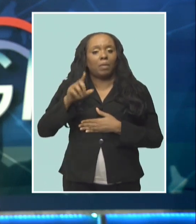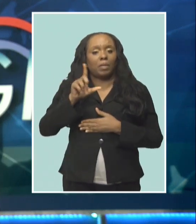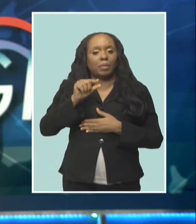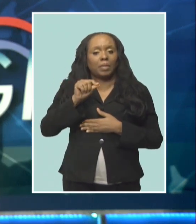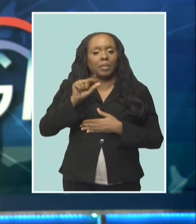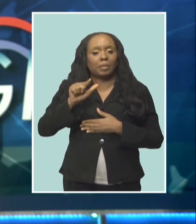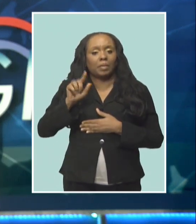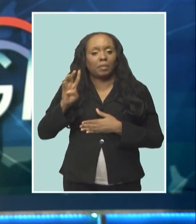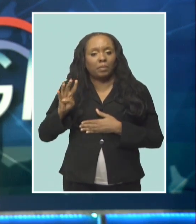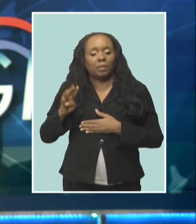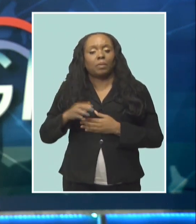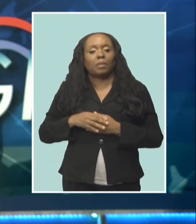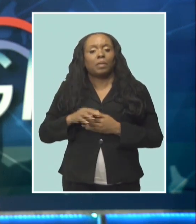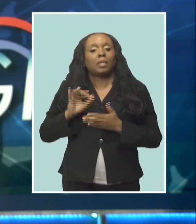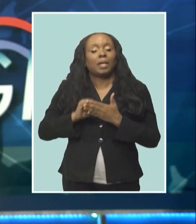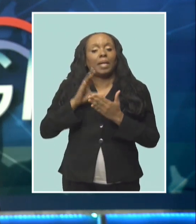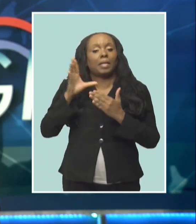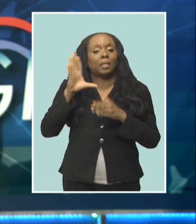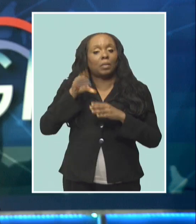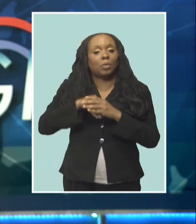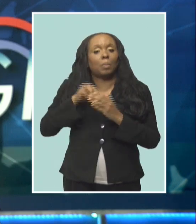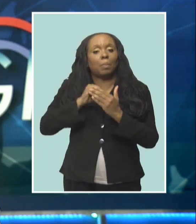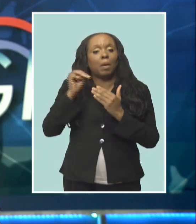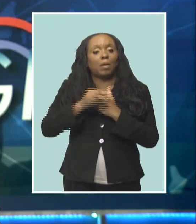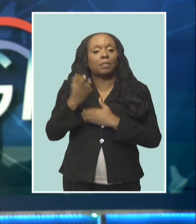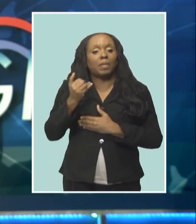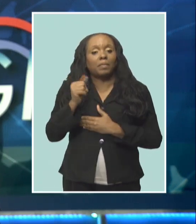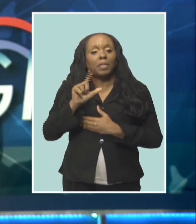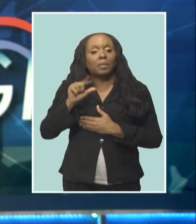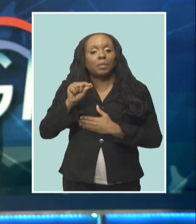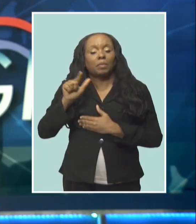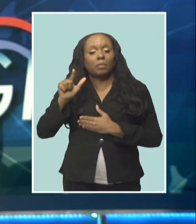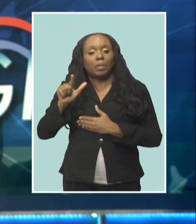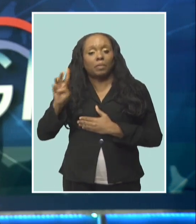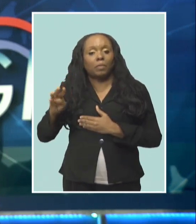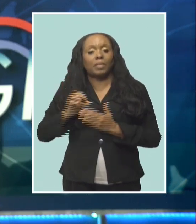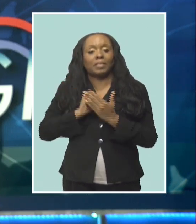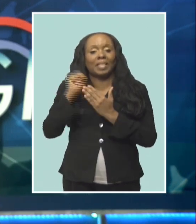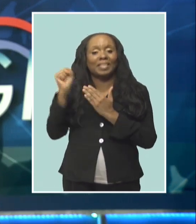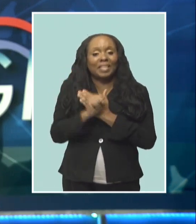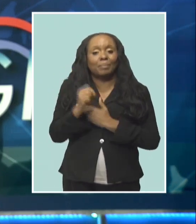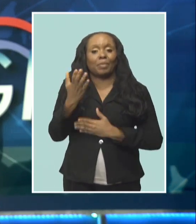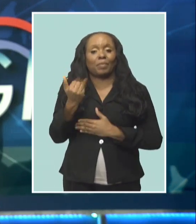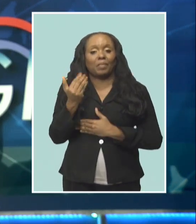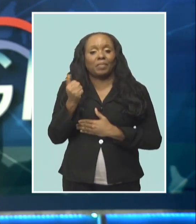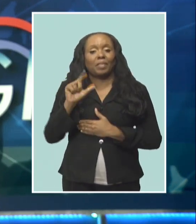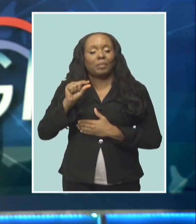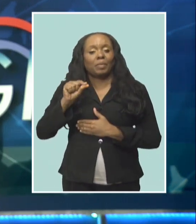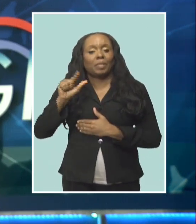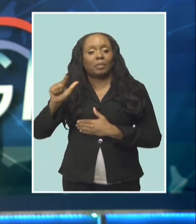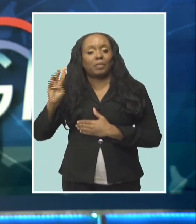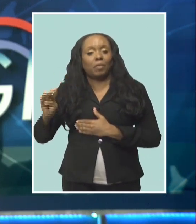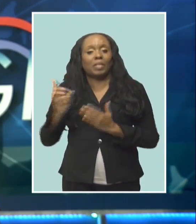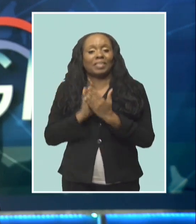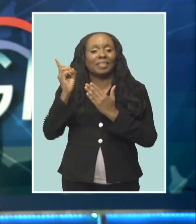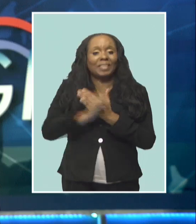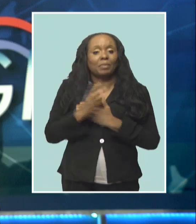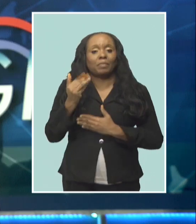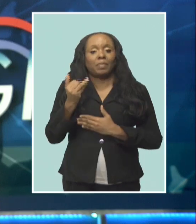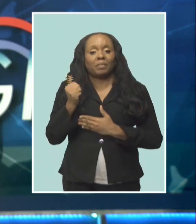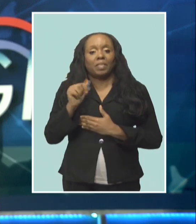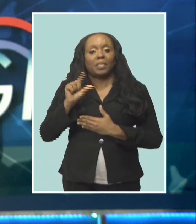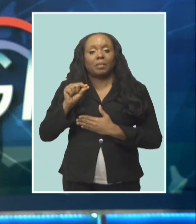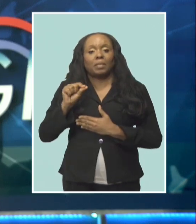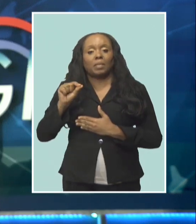March 15th, 2024, September 15th, 2024, December 15th, 2024, and